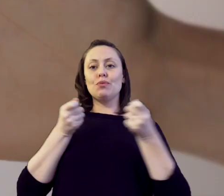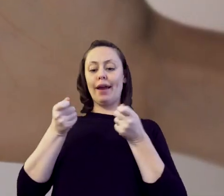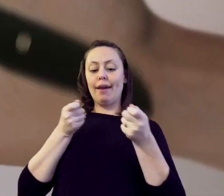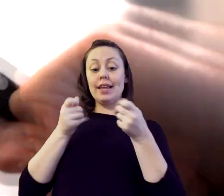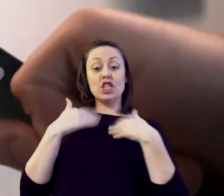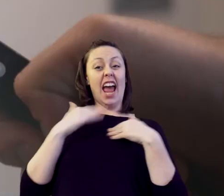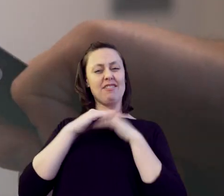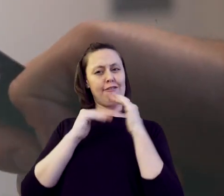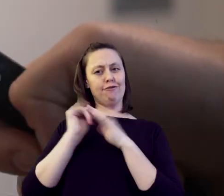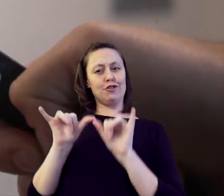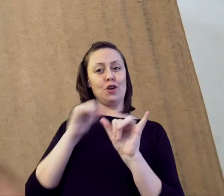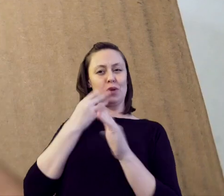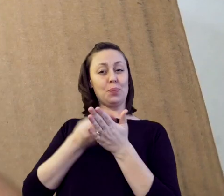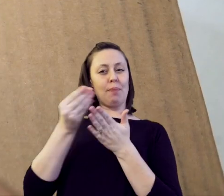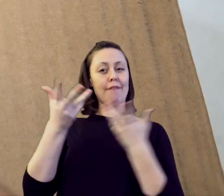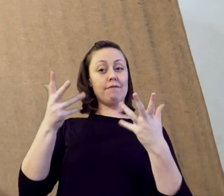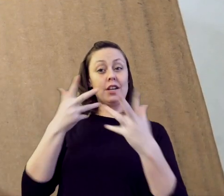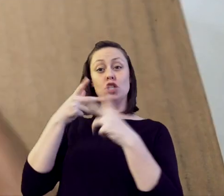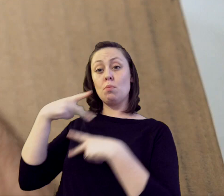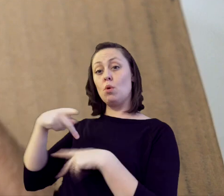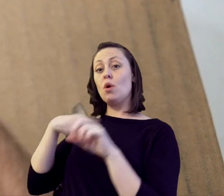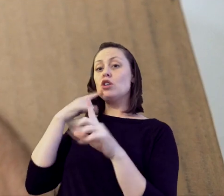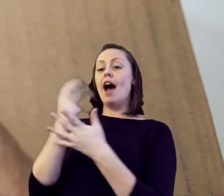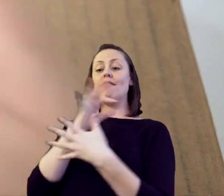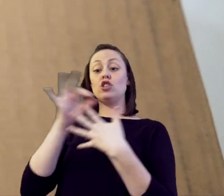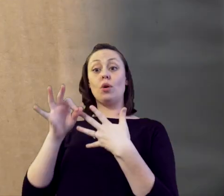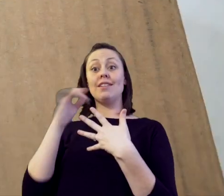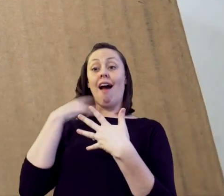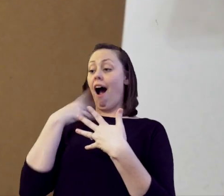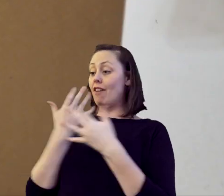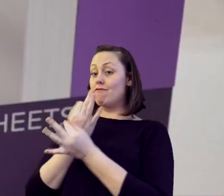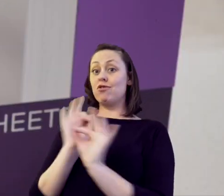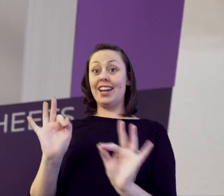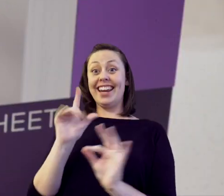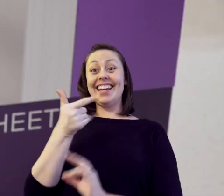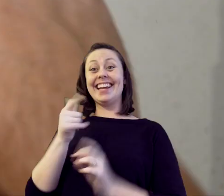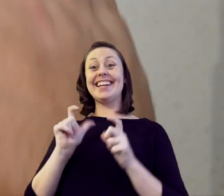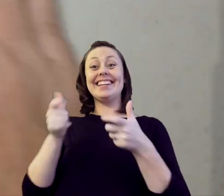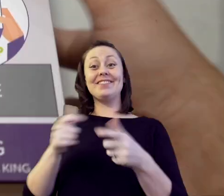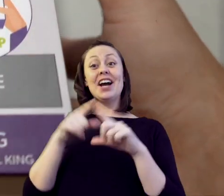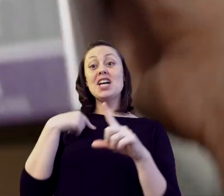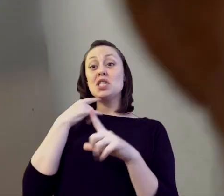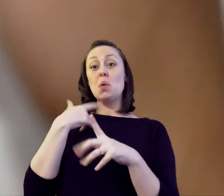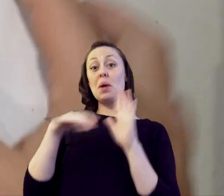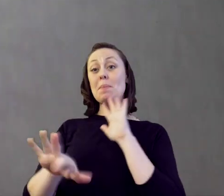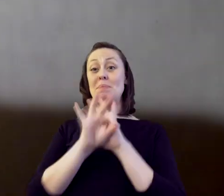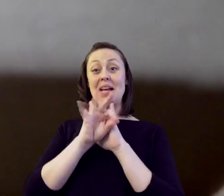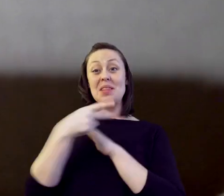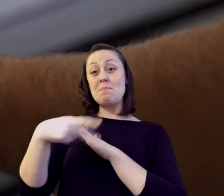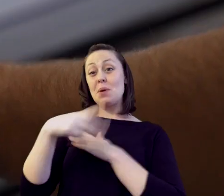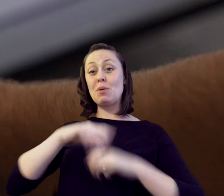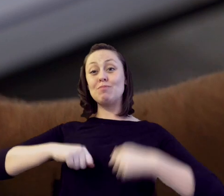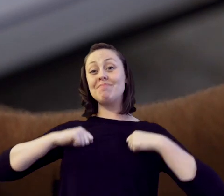comfort. And when you purchase a Purple, you do have the choice of a free gift. We chose the Purple sheets and